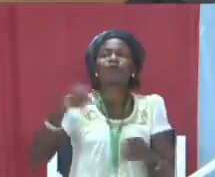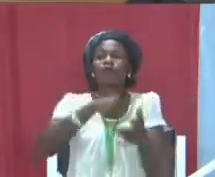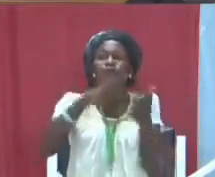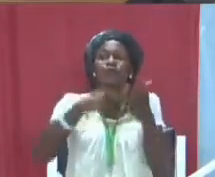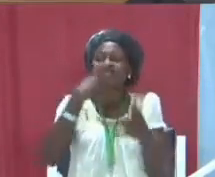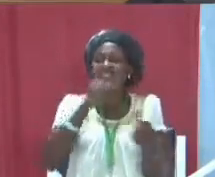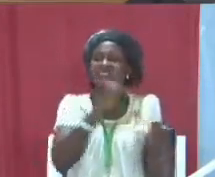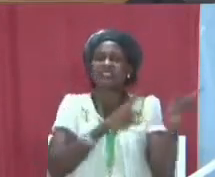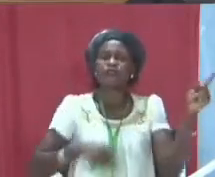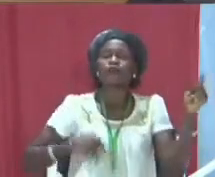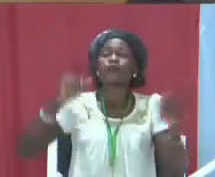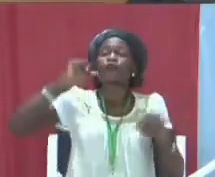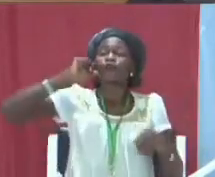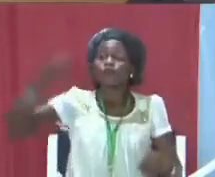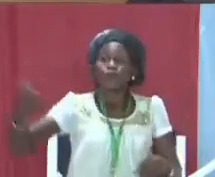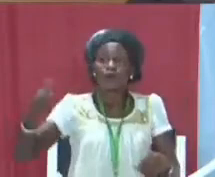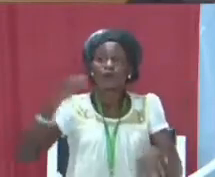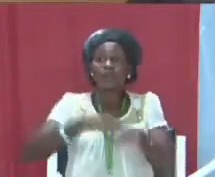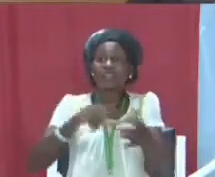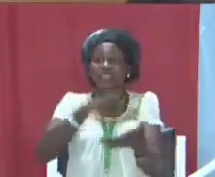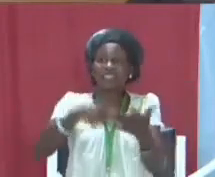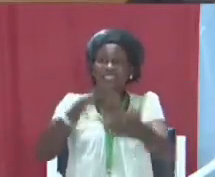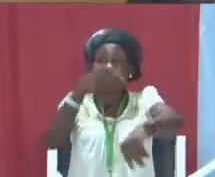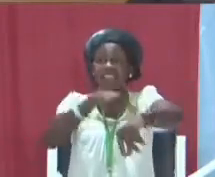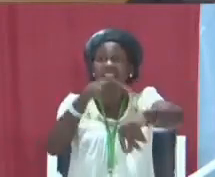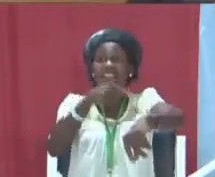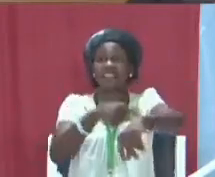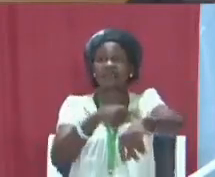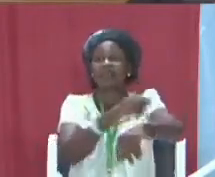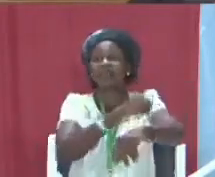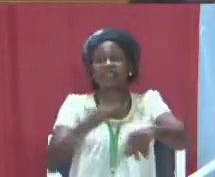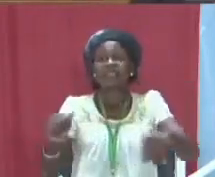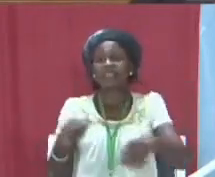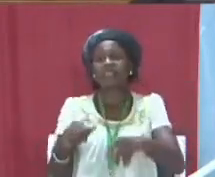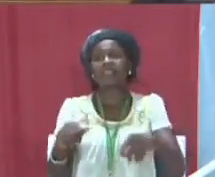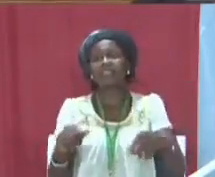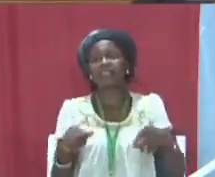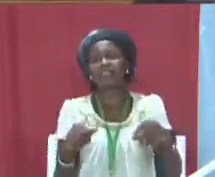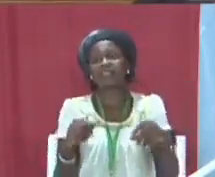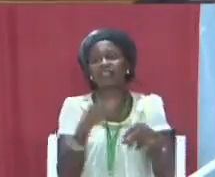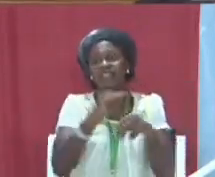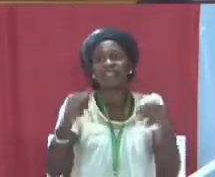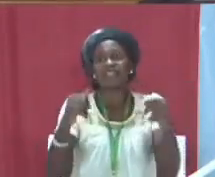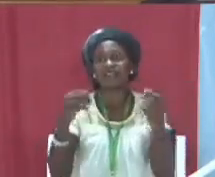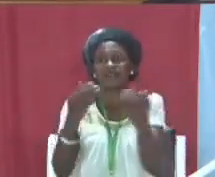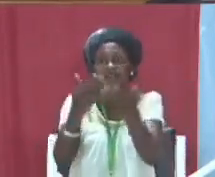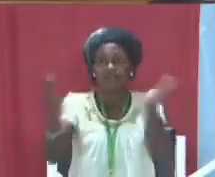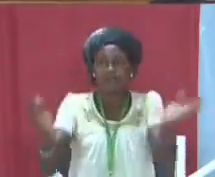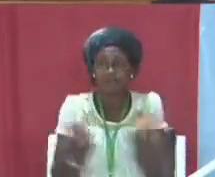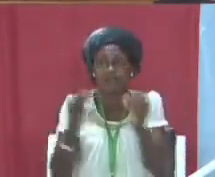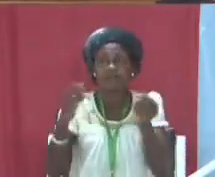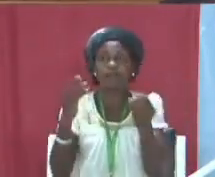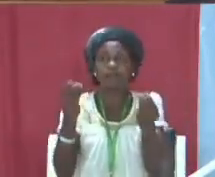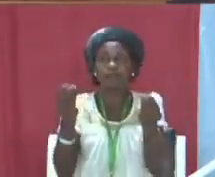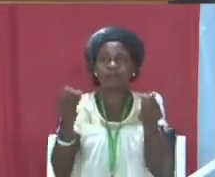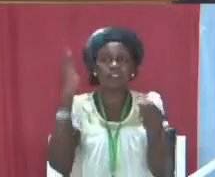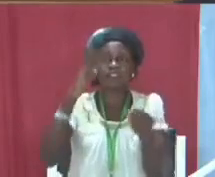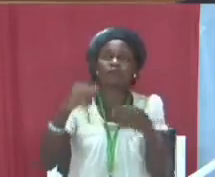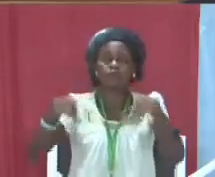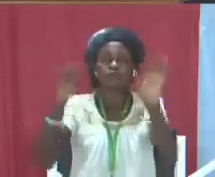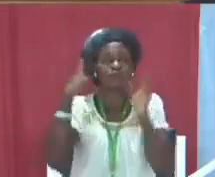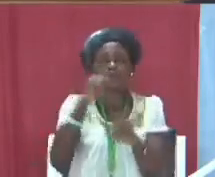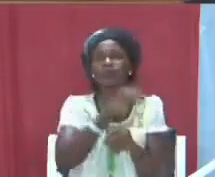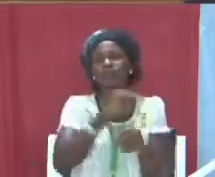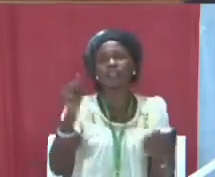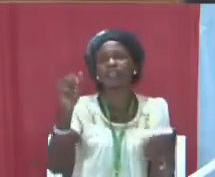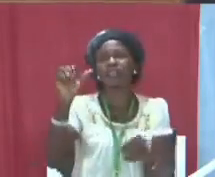Lord, tomorrow at this time, a seer of fine flour shall be sold for a shekel,